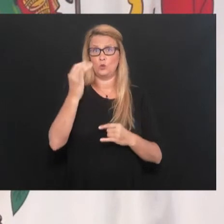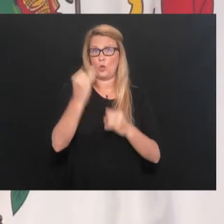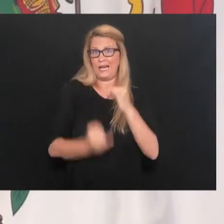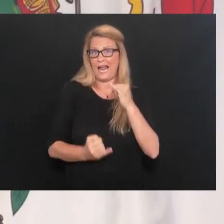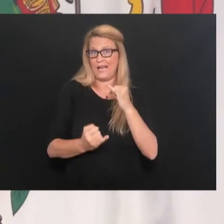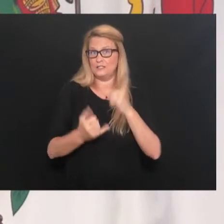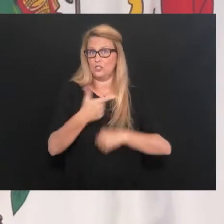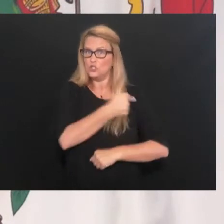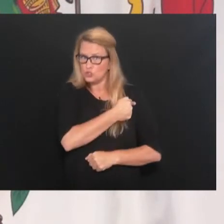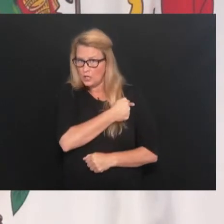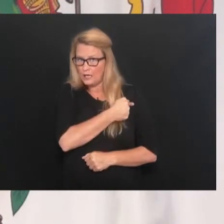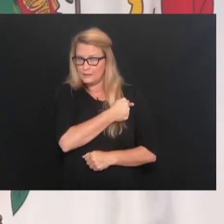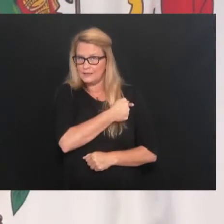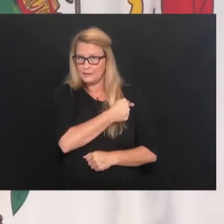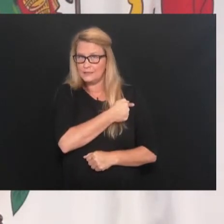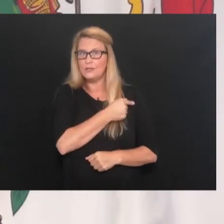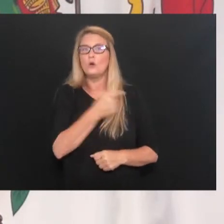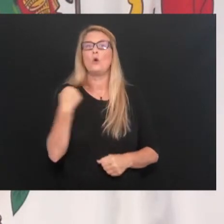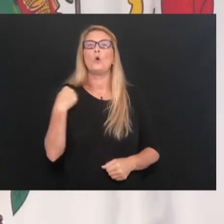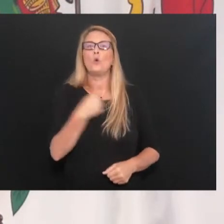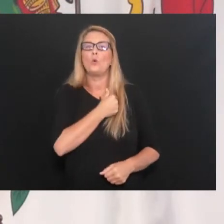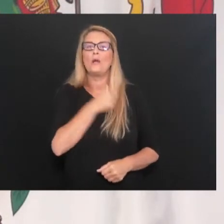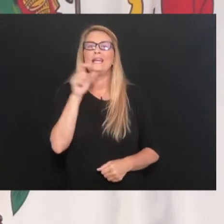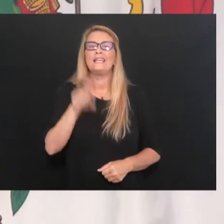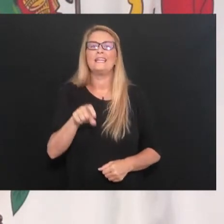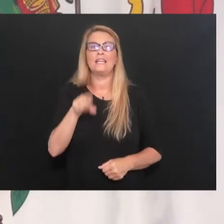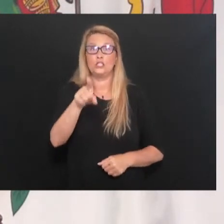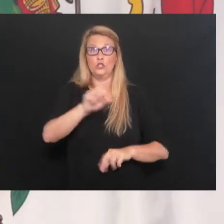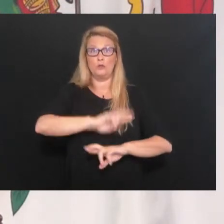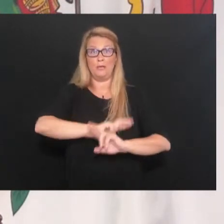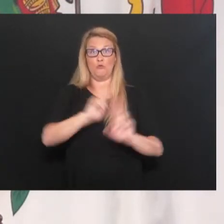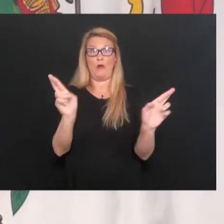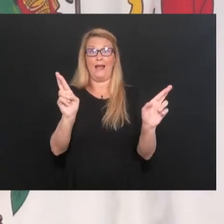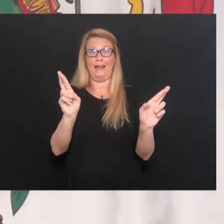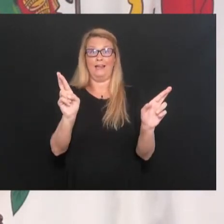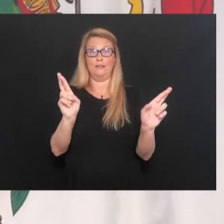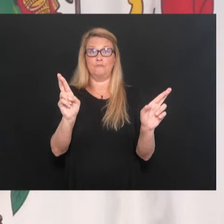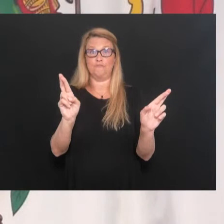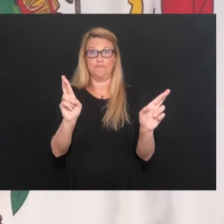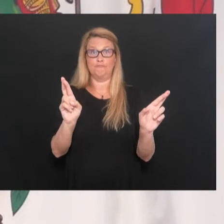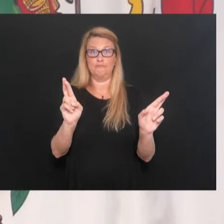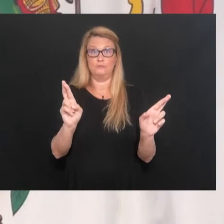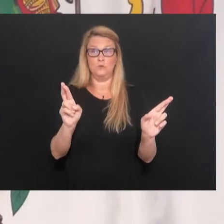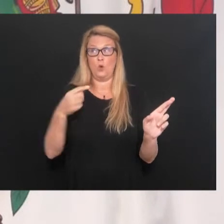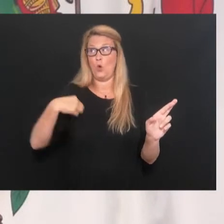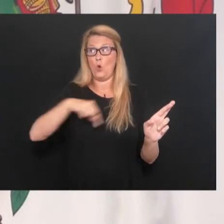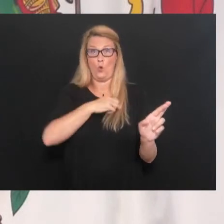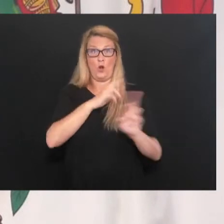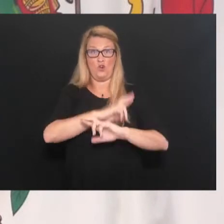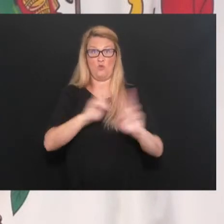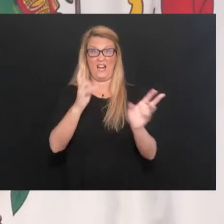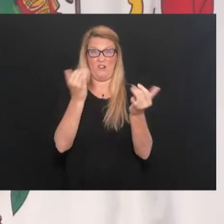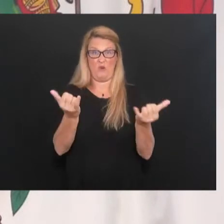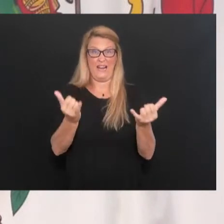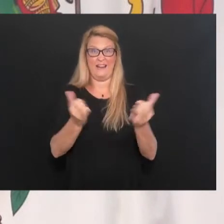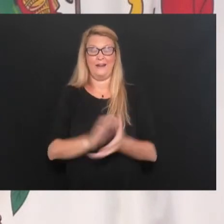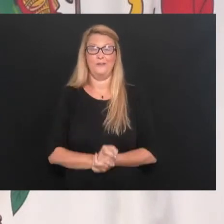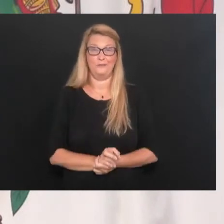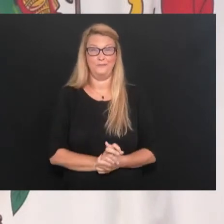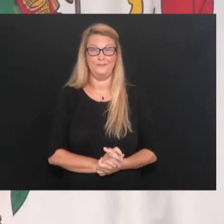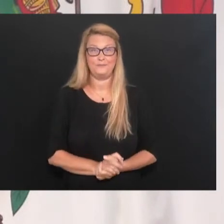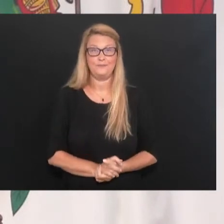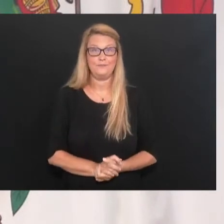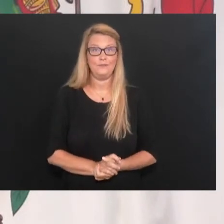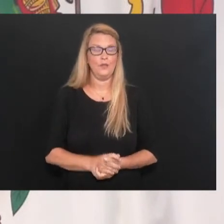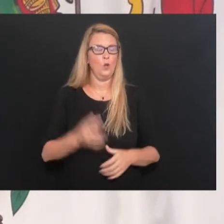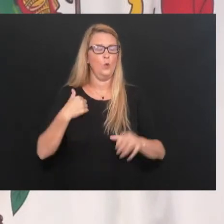vaccination and everything, we need you to be ready because we'll be ready. We're ready right now. We're going through all